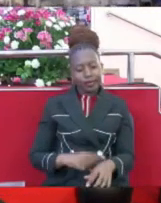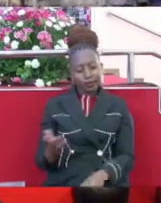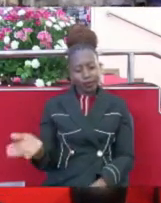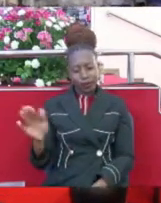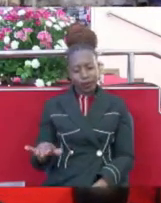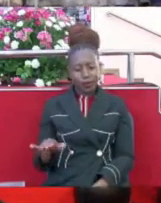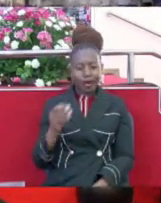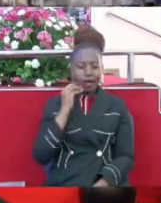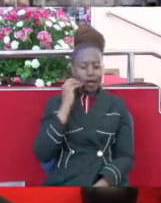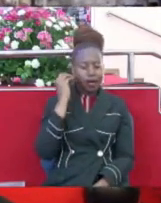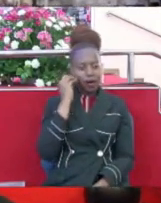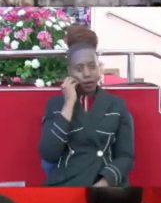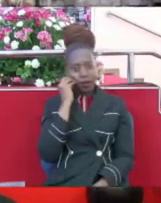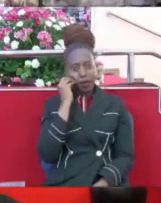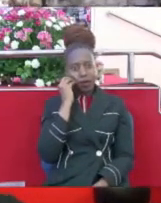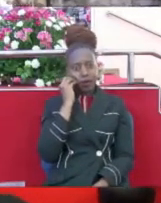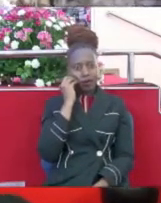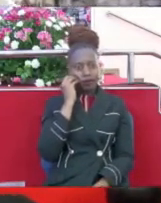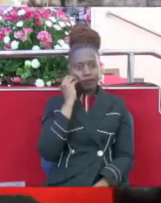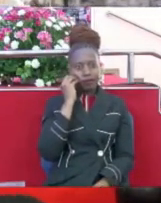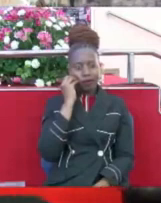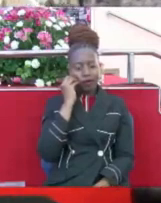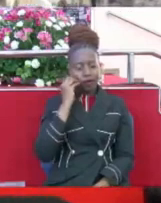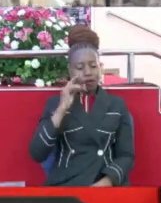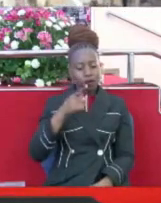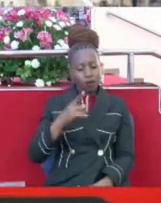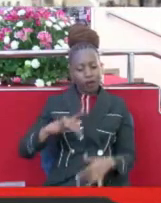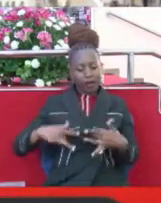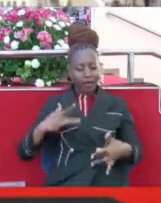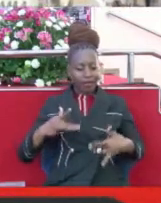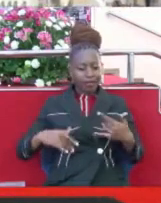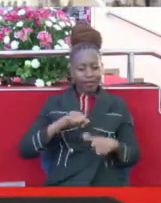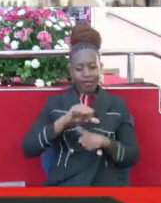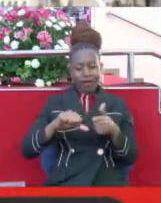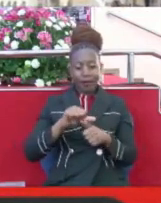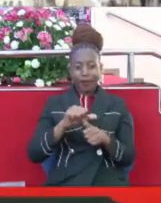what actually occupied your day. You were excited about salvation.